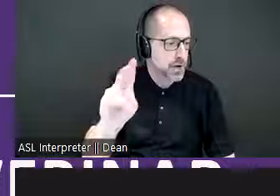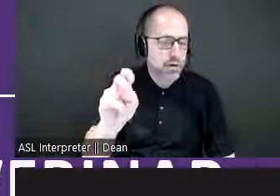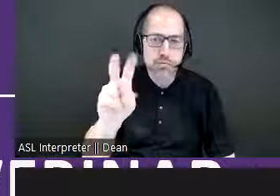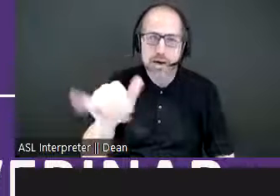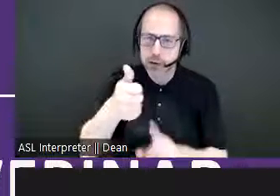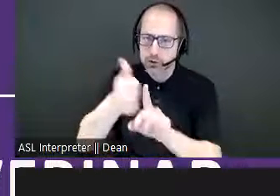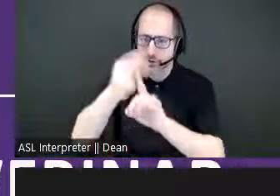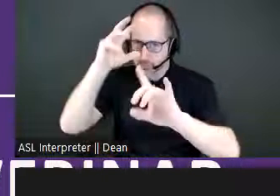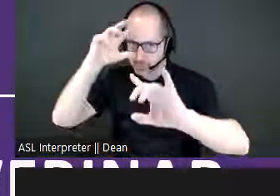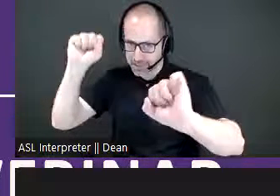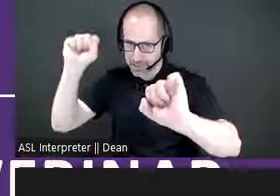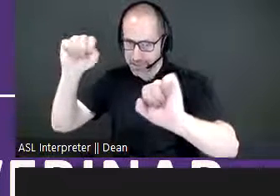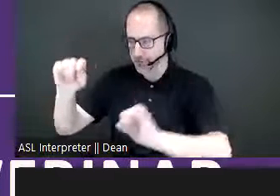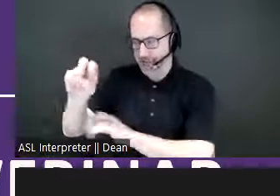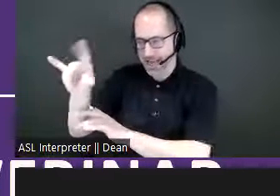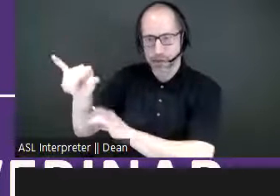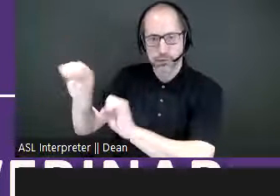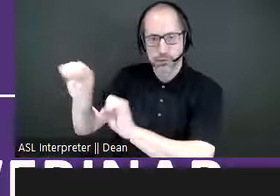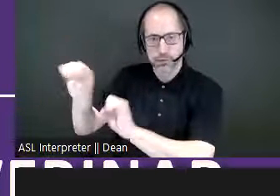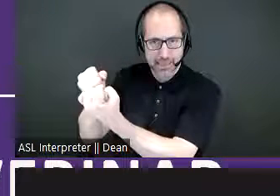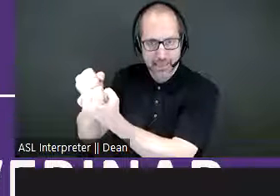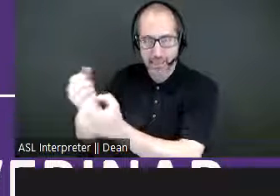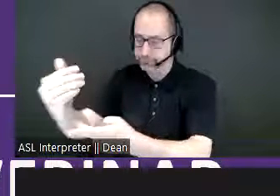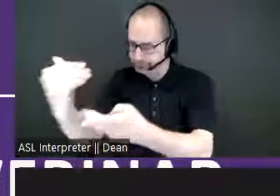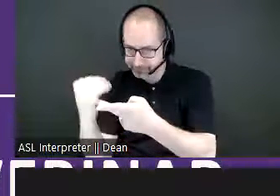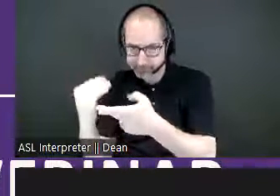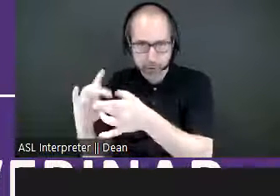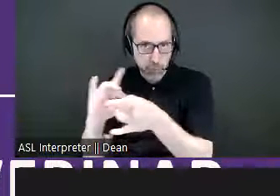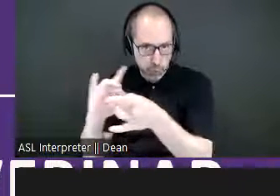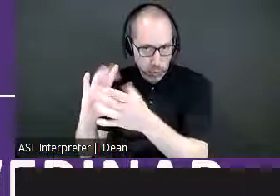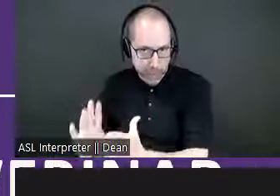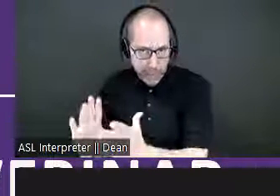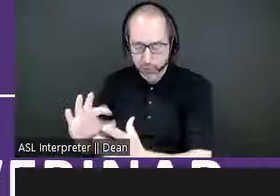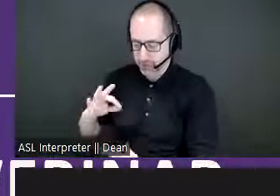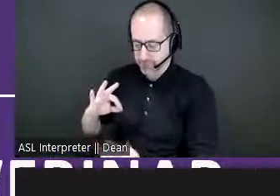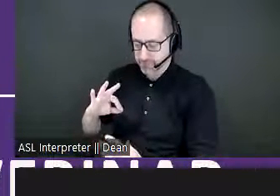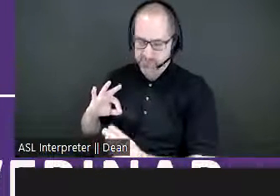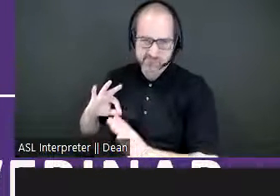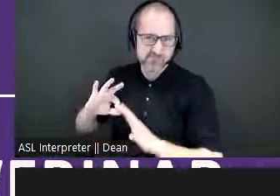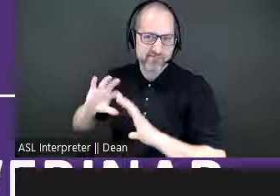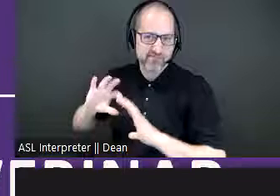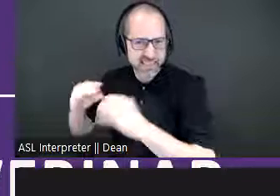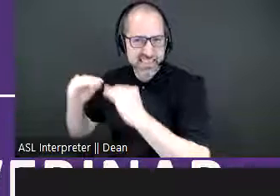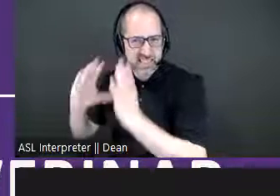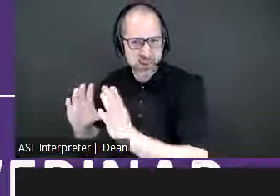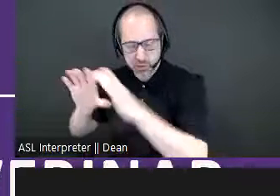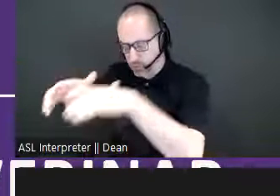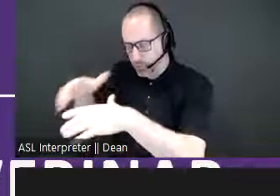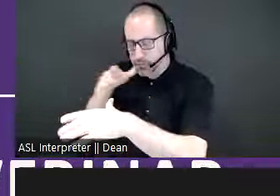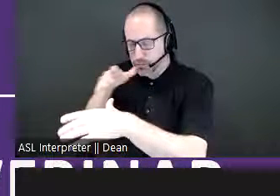She's also the coordinator of the community engagement for the Faculty of Education at the